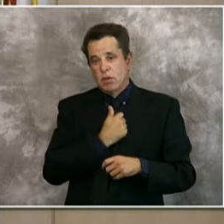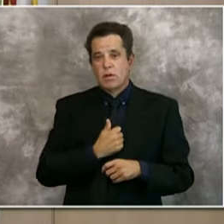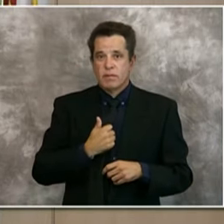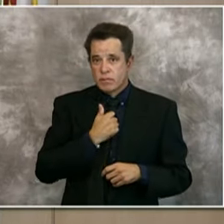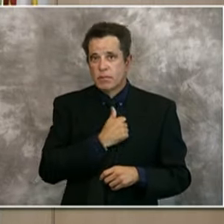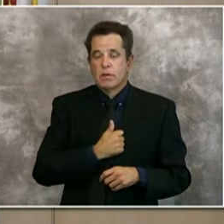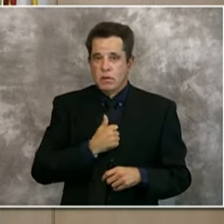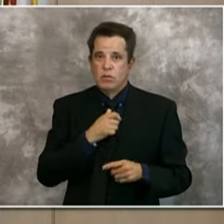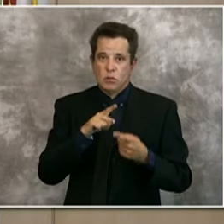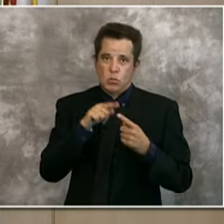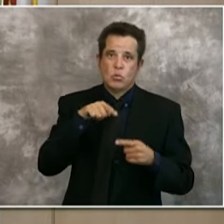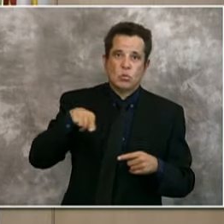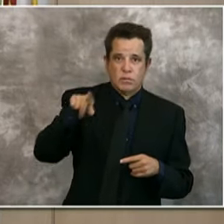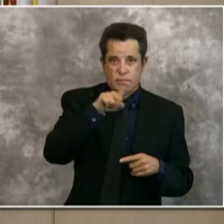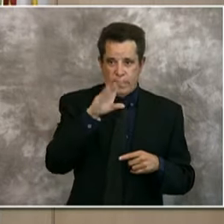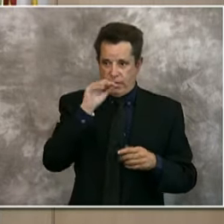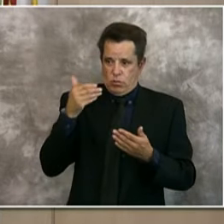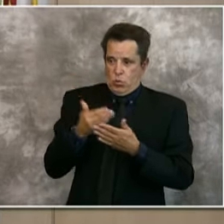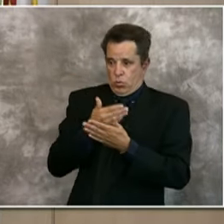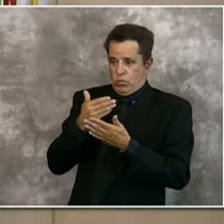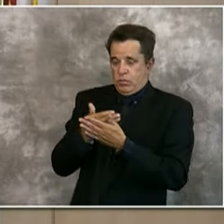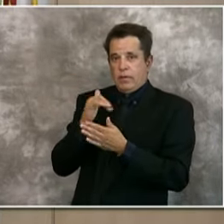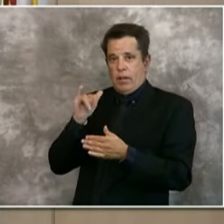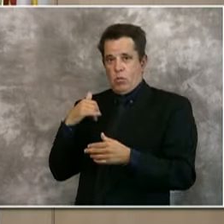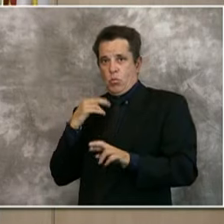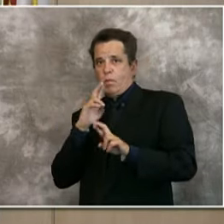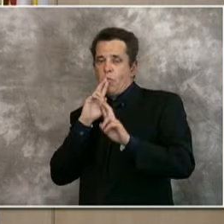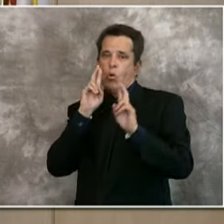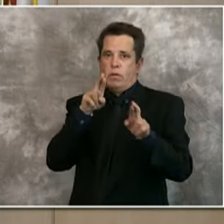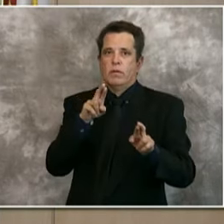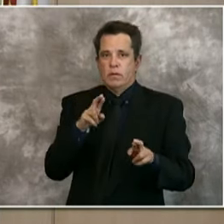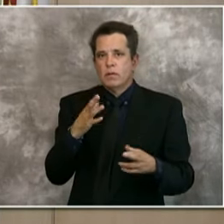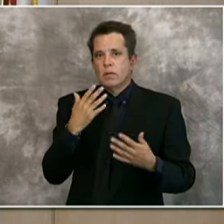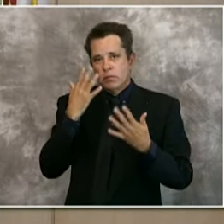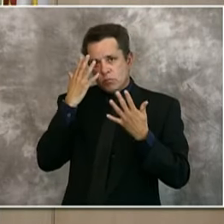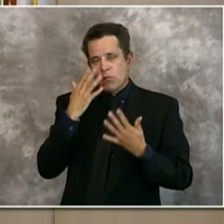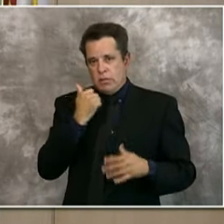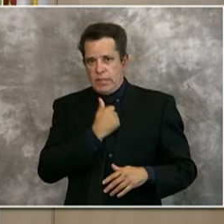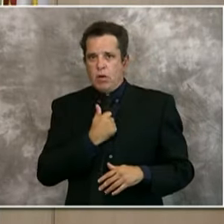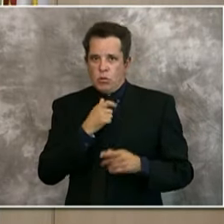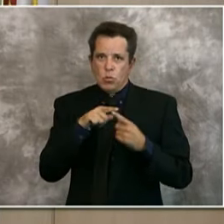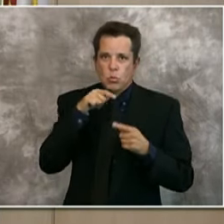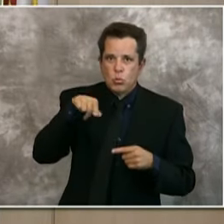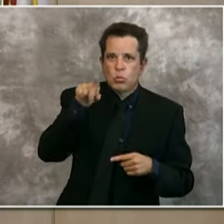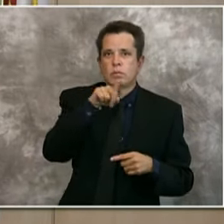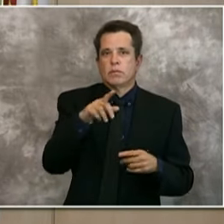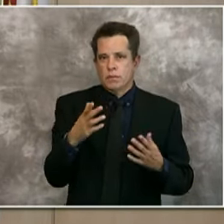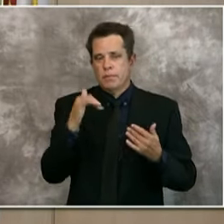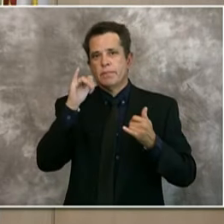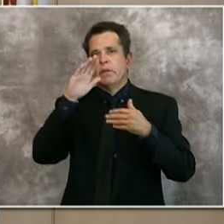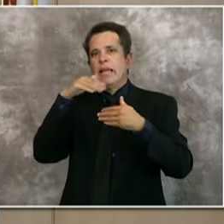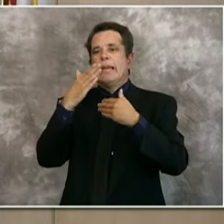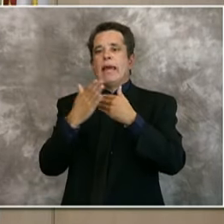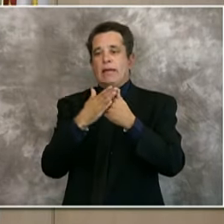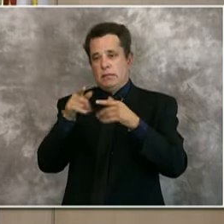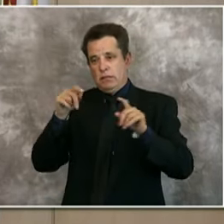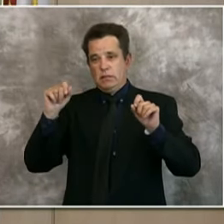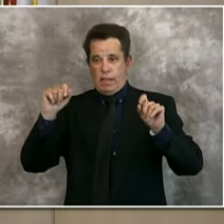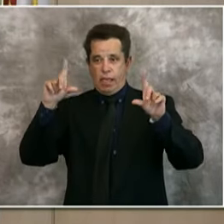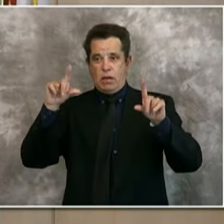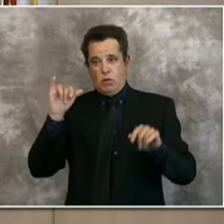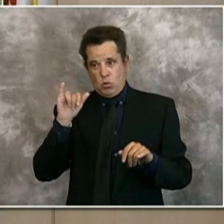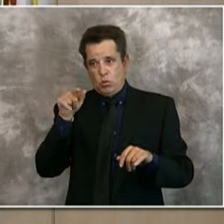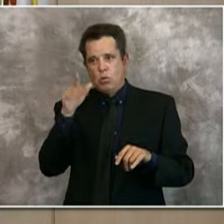and particularly those deaths or new deaths that we have reported today. In the following set of slides, we will show